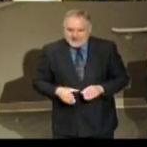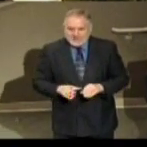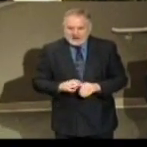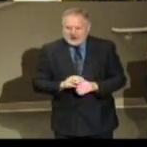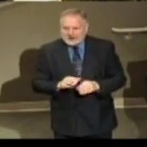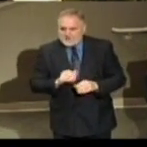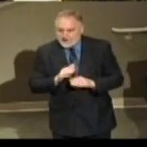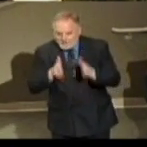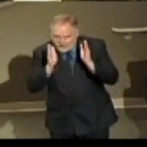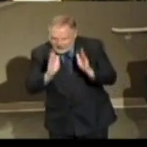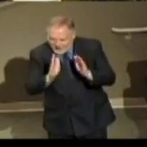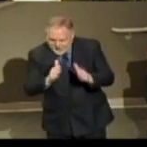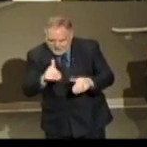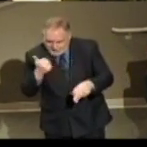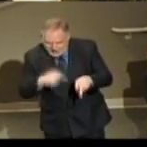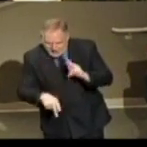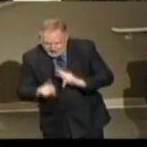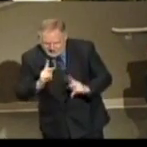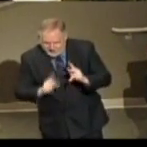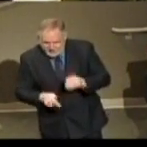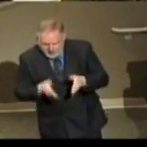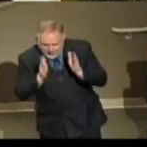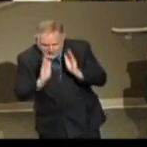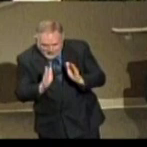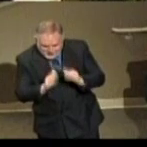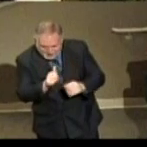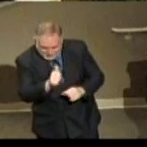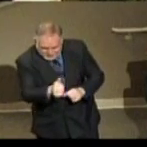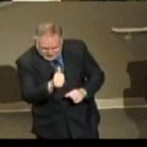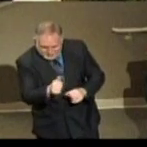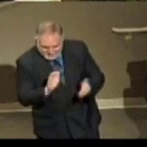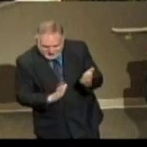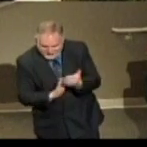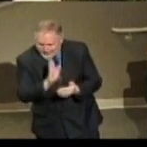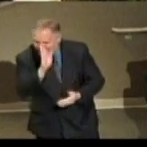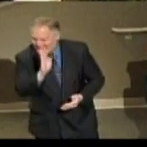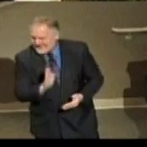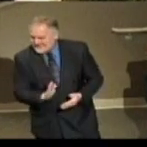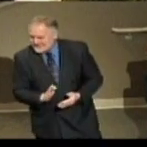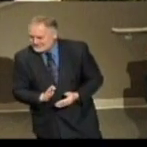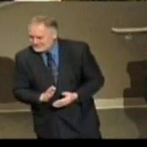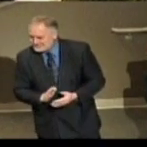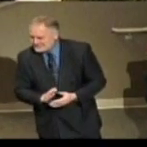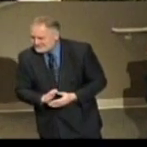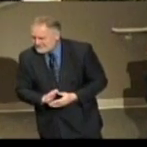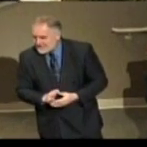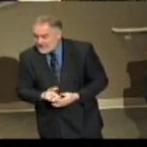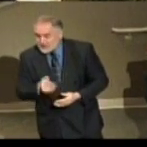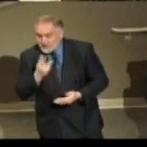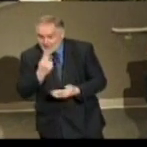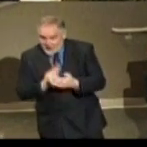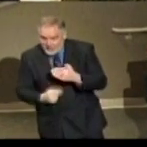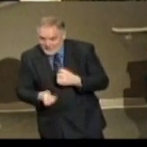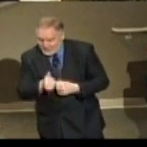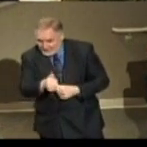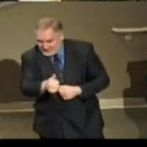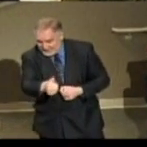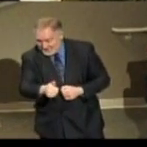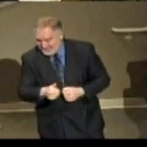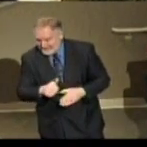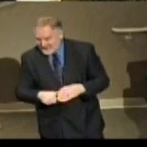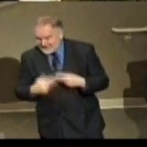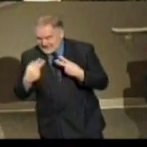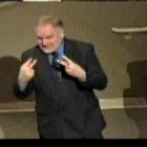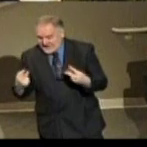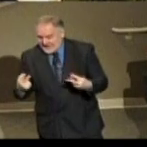of others and get your eyes on you before God, and you humbling yourself